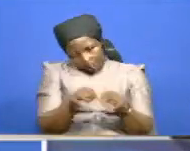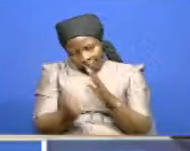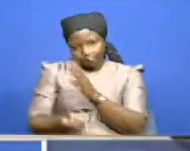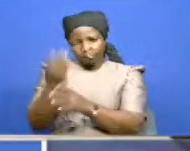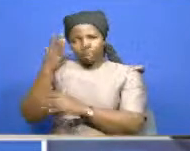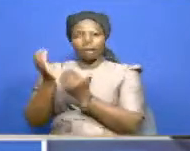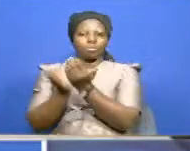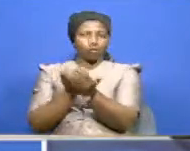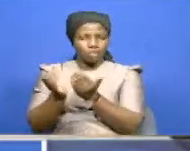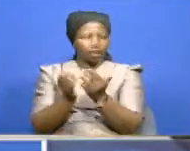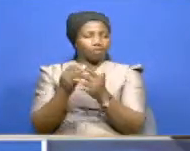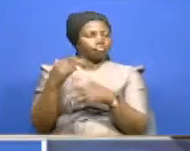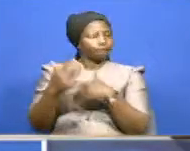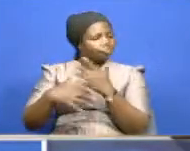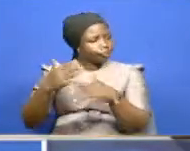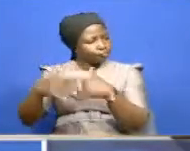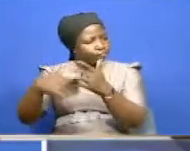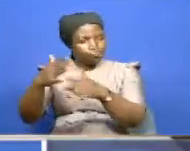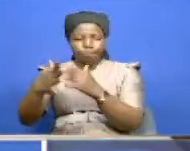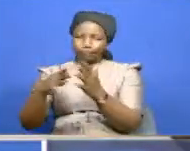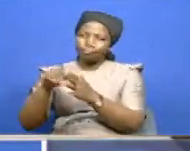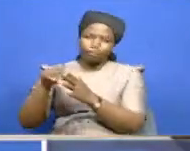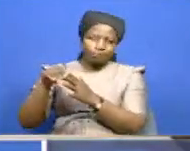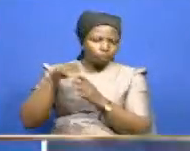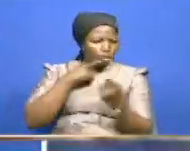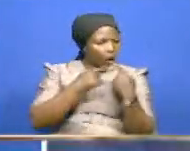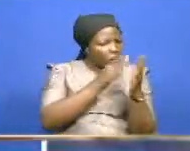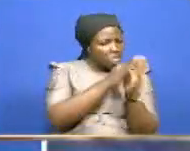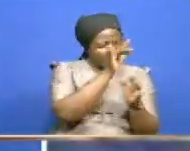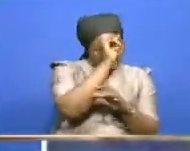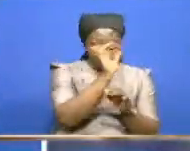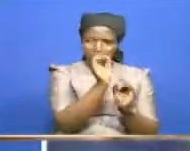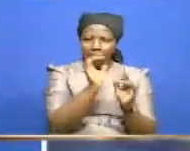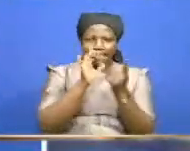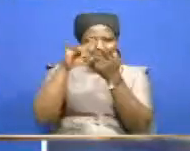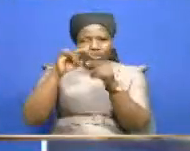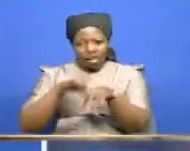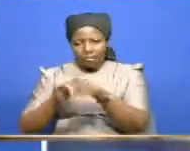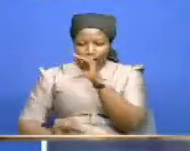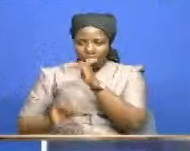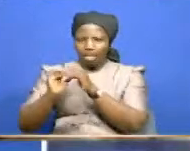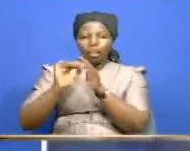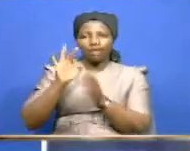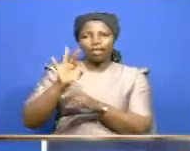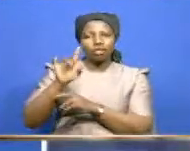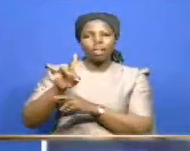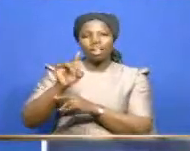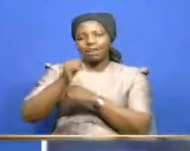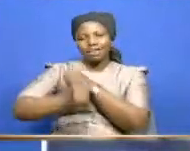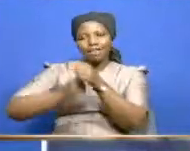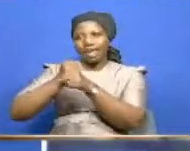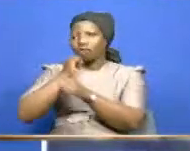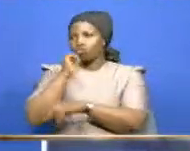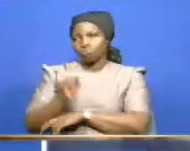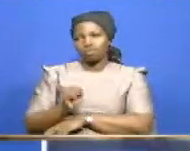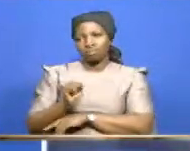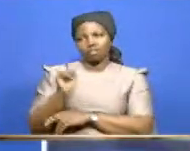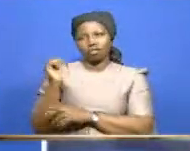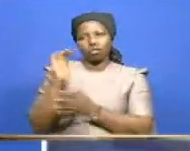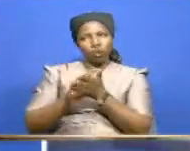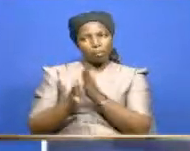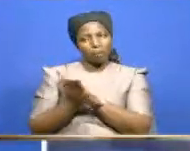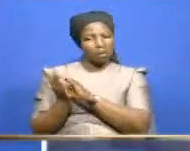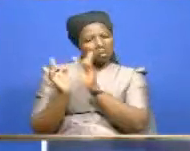business and you do not have to have a conversation with government until you're 31 years old. Hakuna mtu anakuja kukuitisha